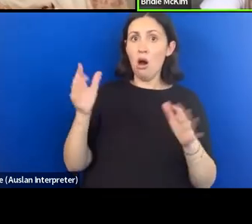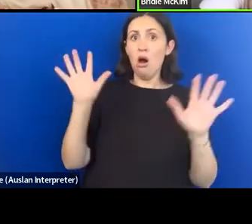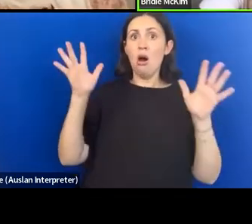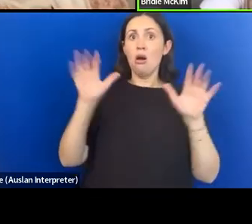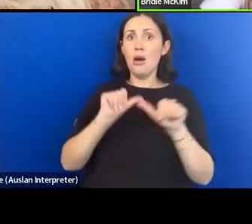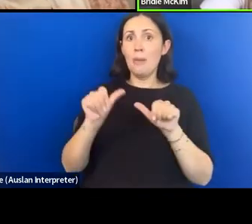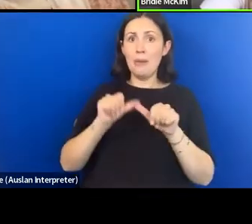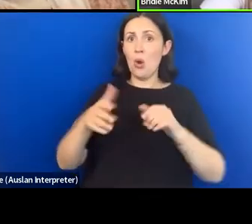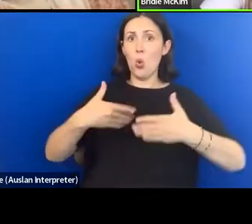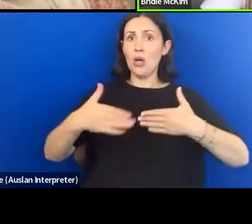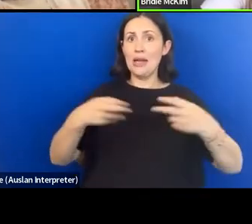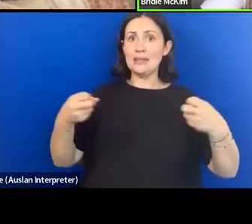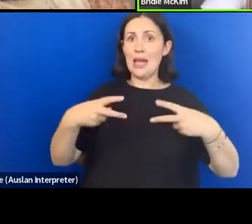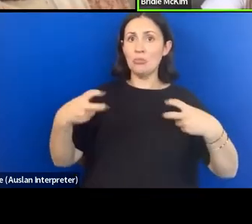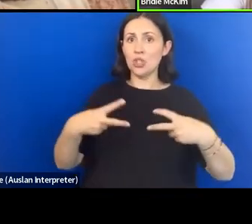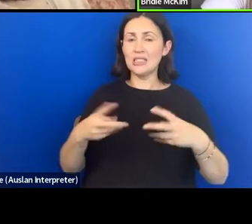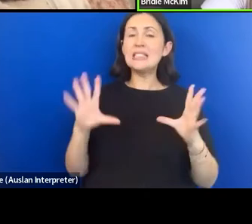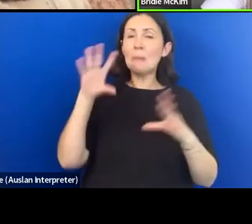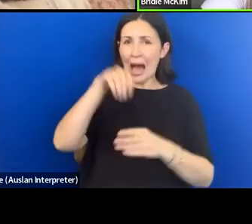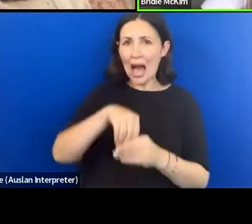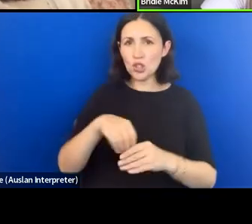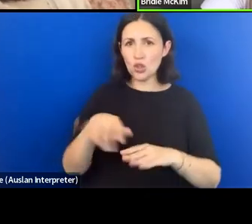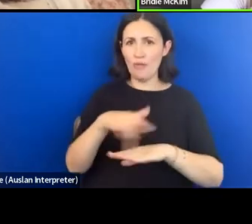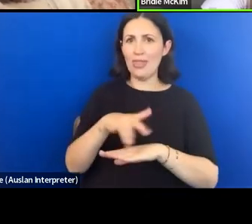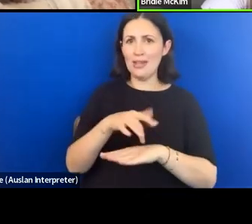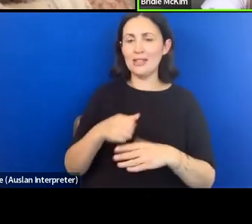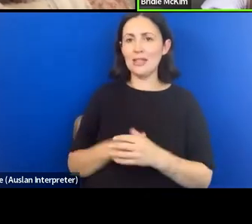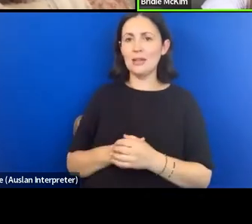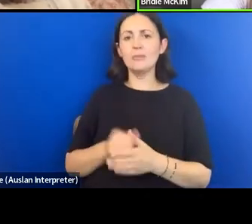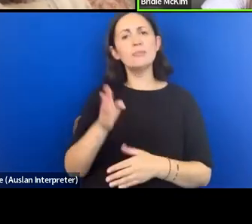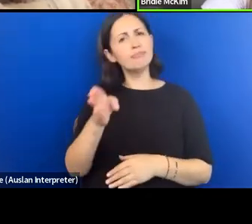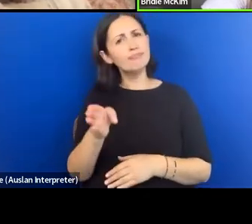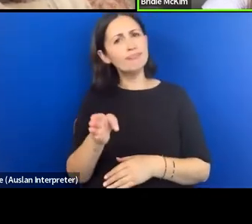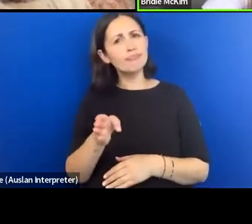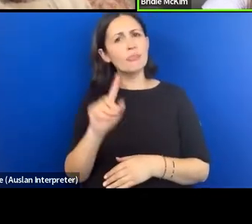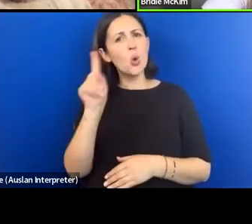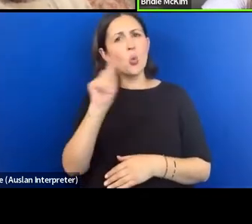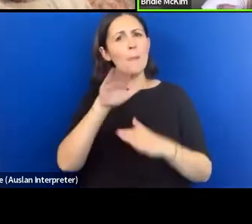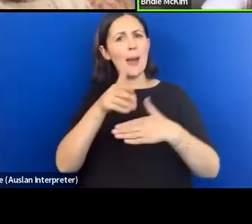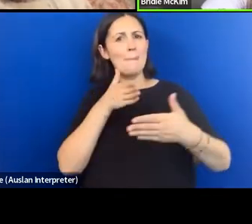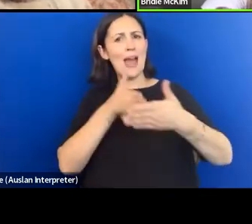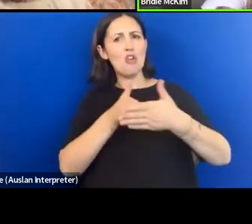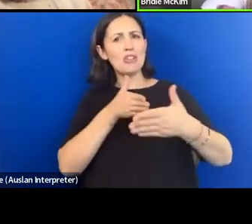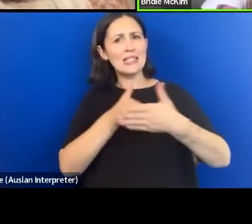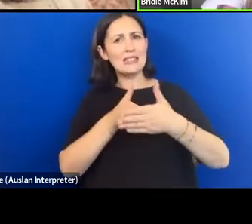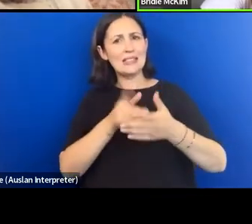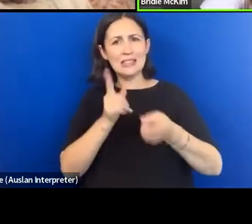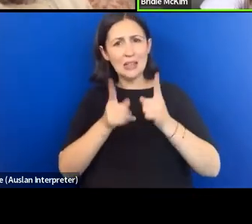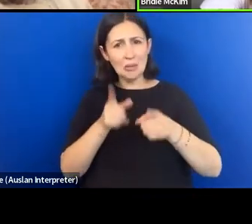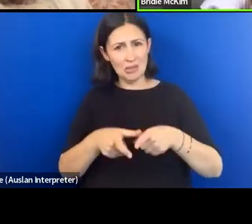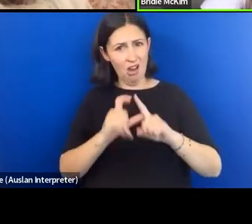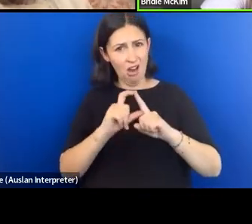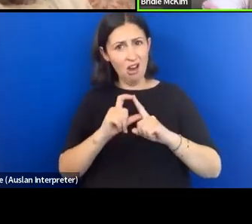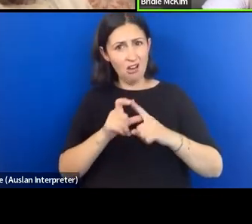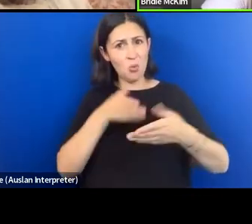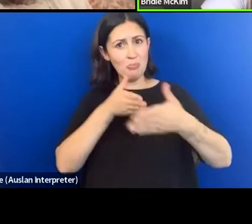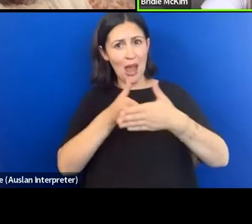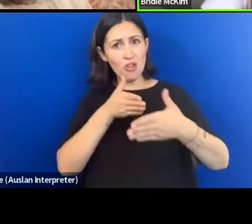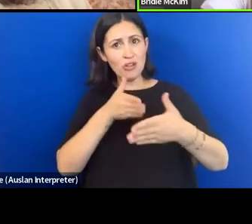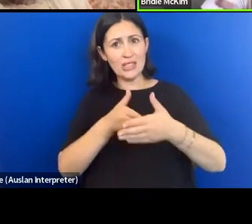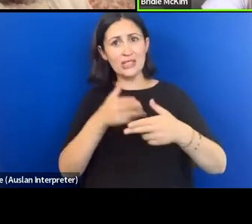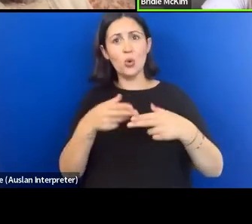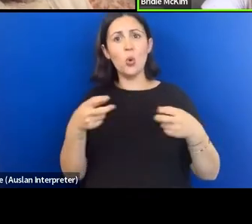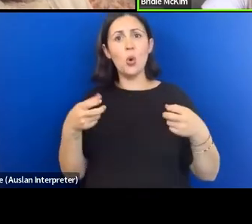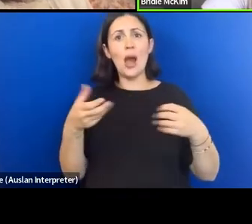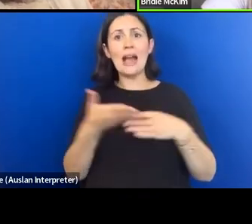And what do you think are the barriers of that make it really difficult to make, like, that type of